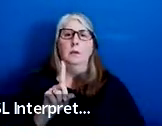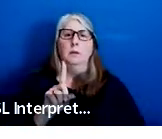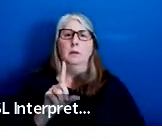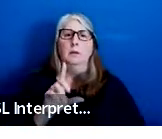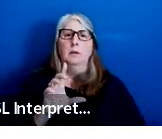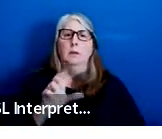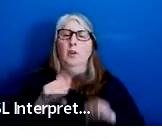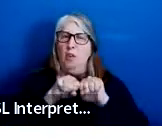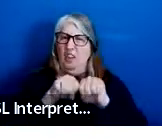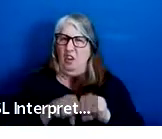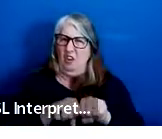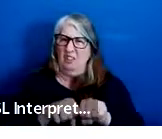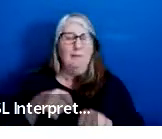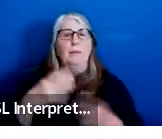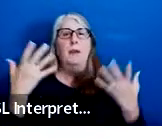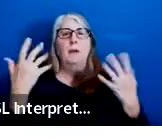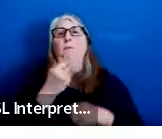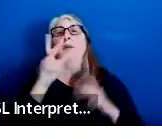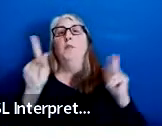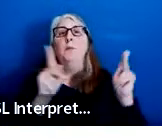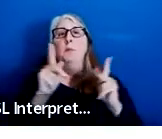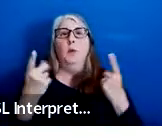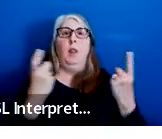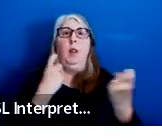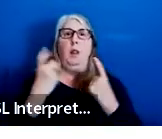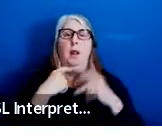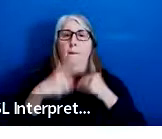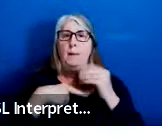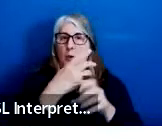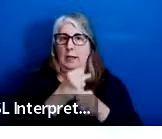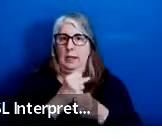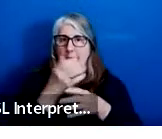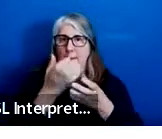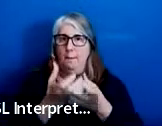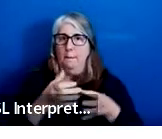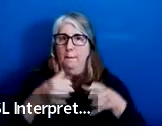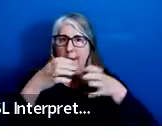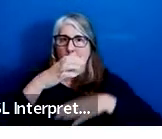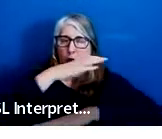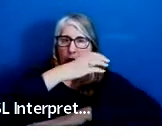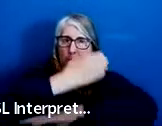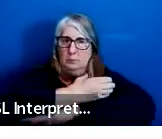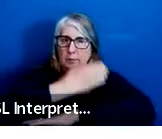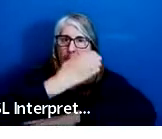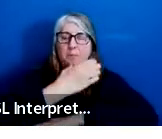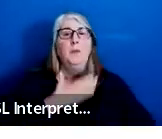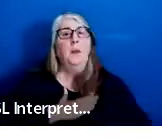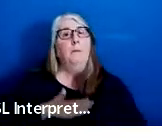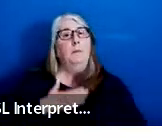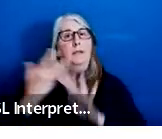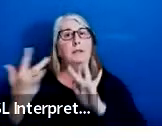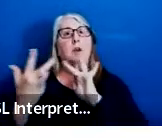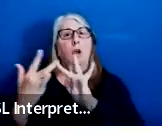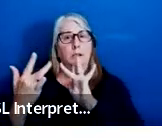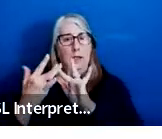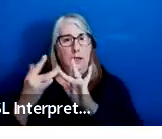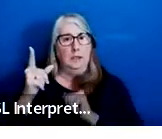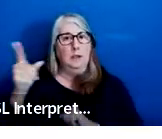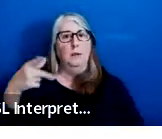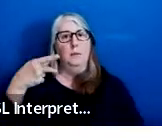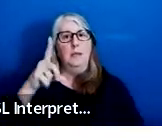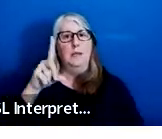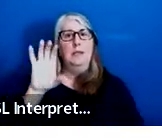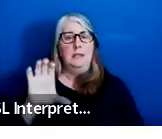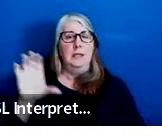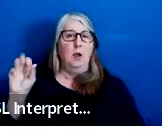cart. Anyway, there's several folks who have questions about getting the pails themselves. And so please reach out individually to the PGC